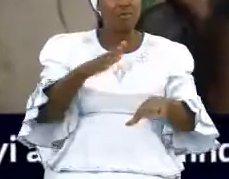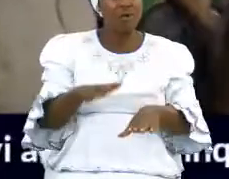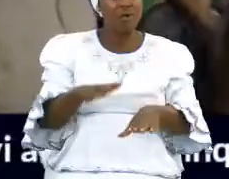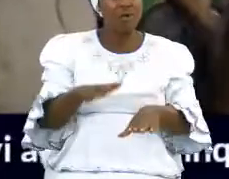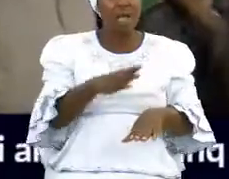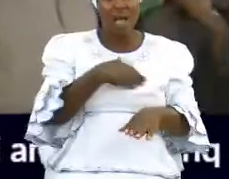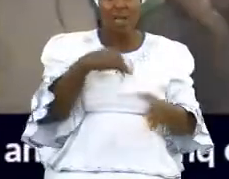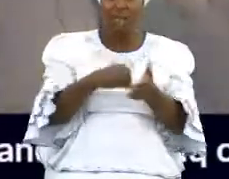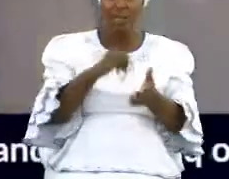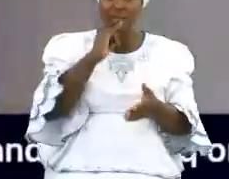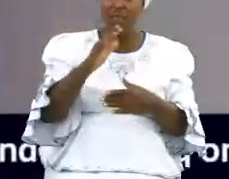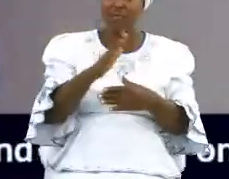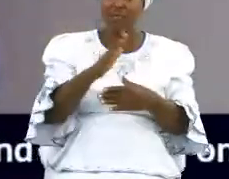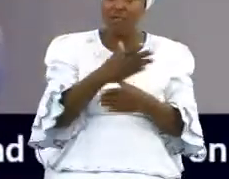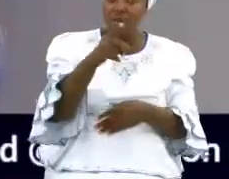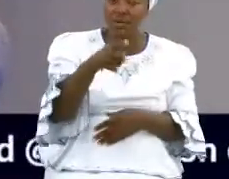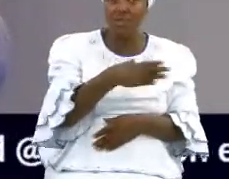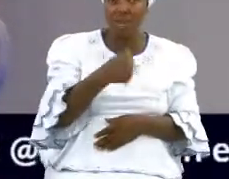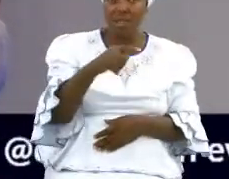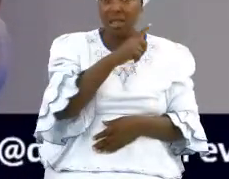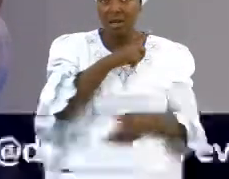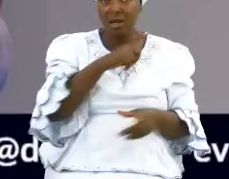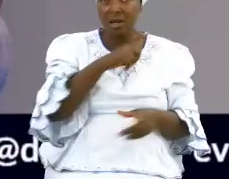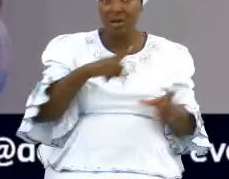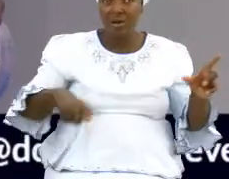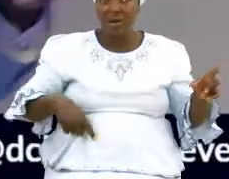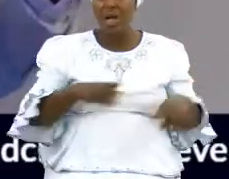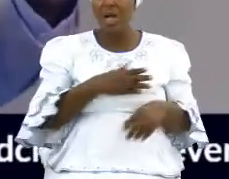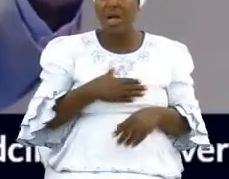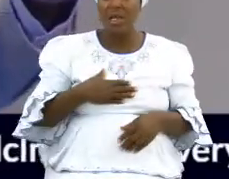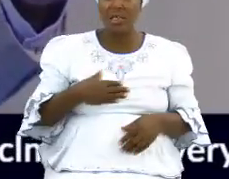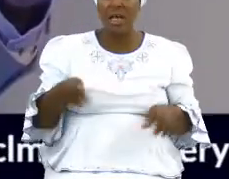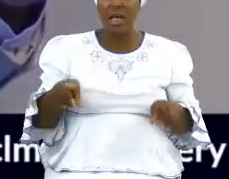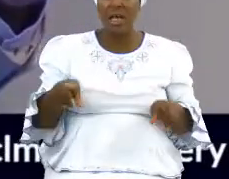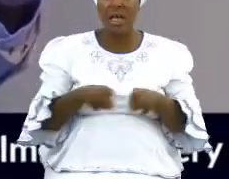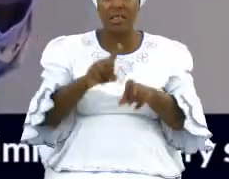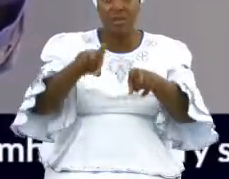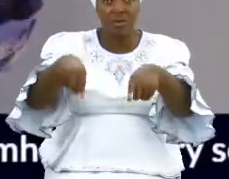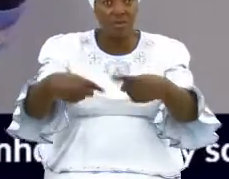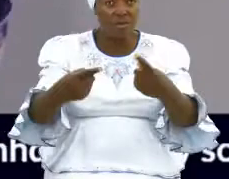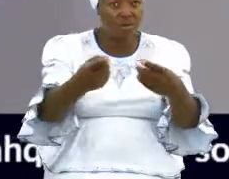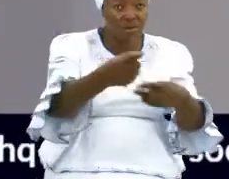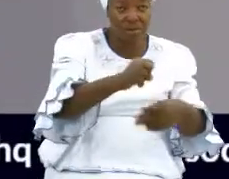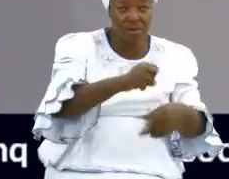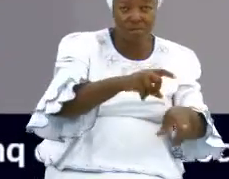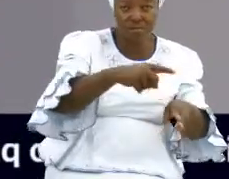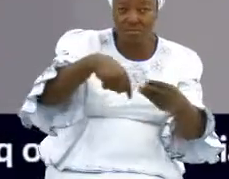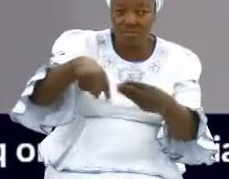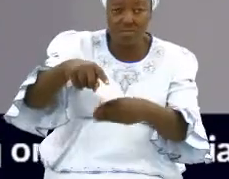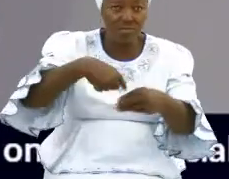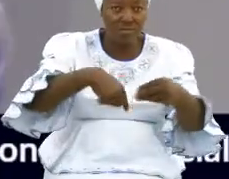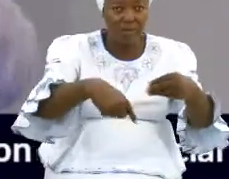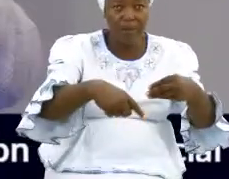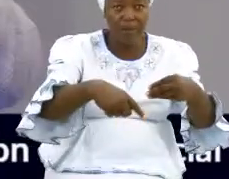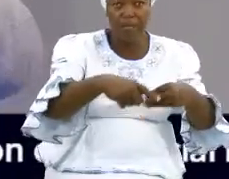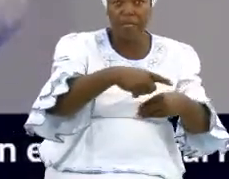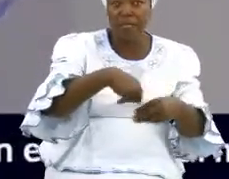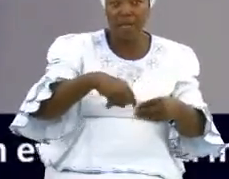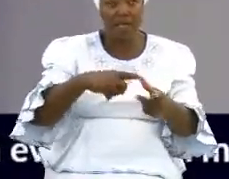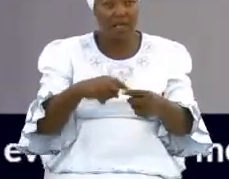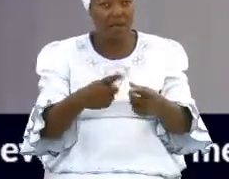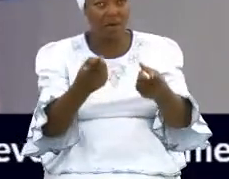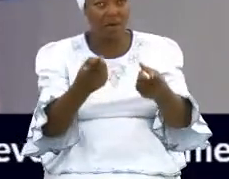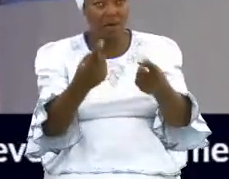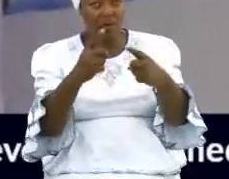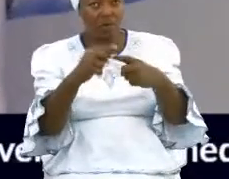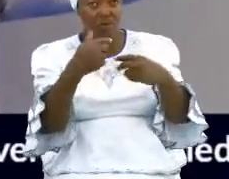you and the Lord. As he comes around, as he goes around, and then he comes to your side and